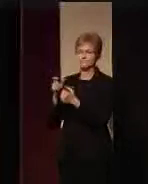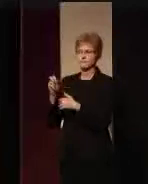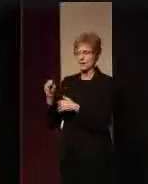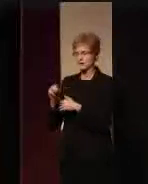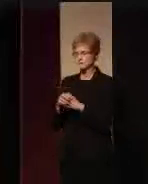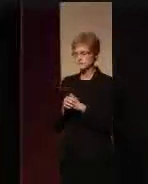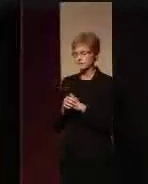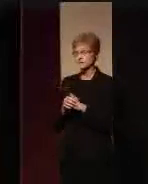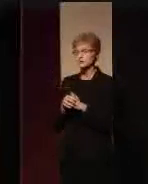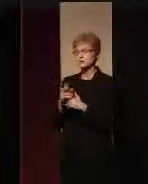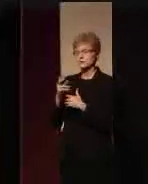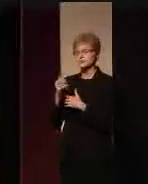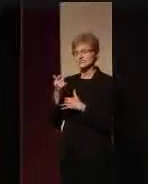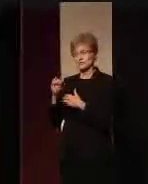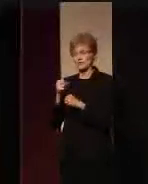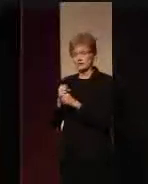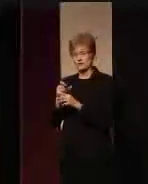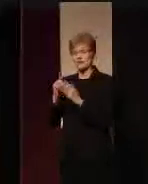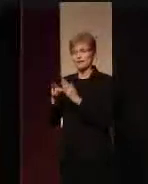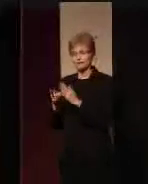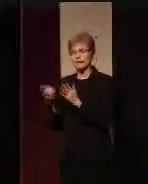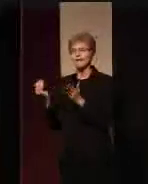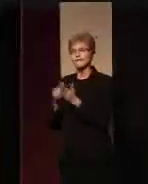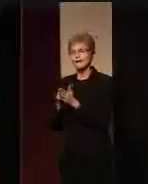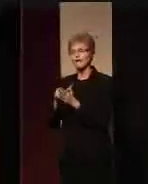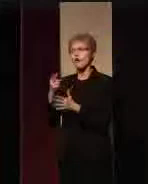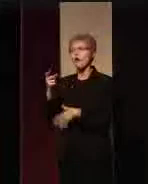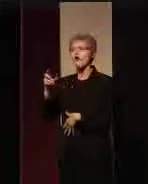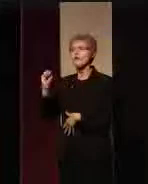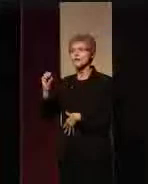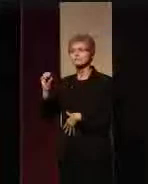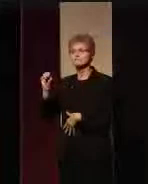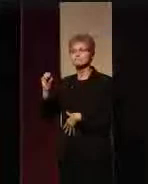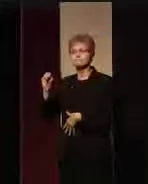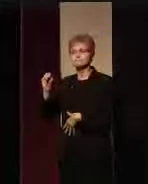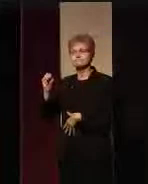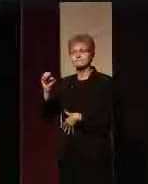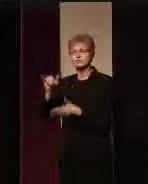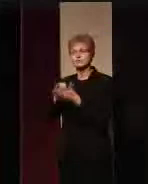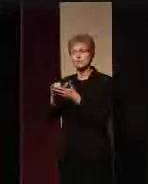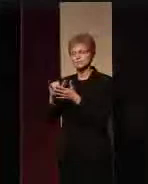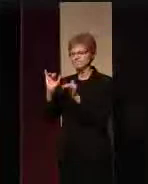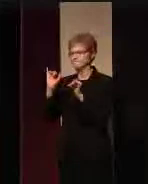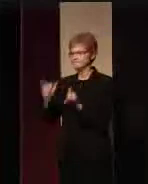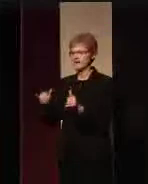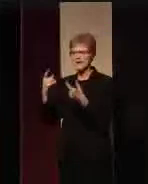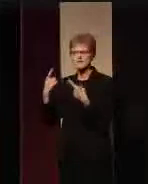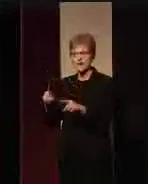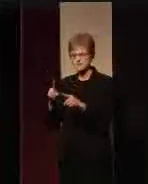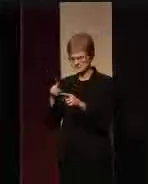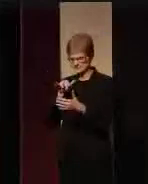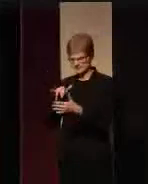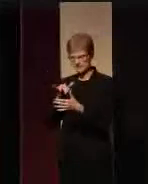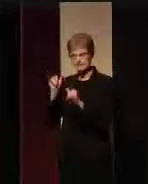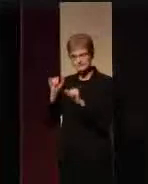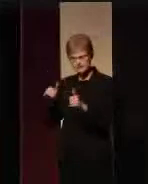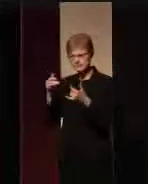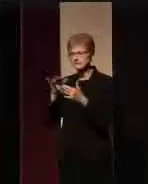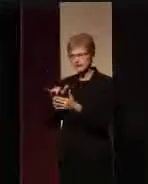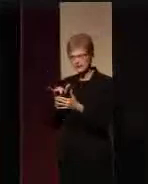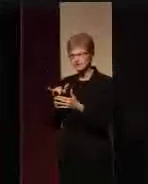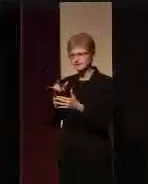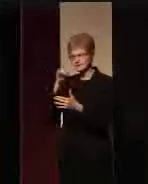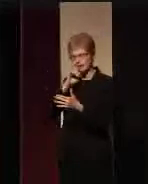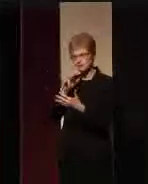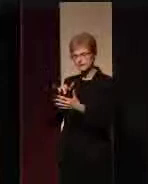the same study was replicated in Harlem with the same results. So why is it that